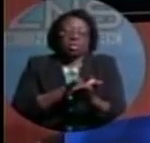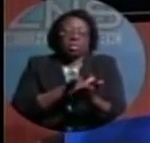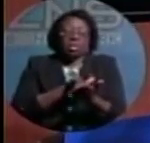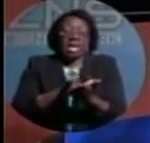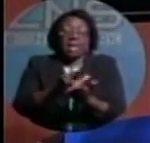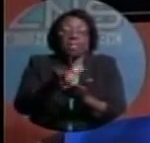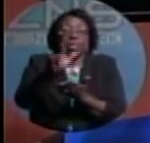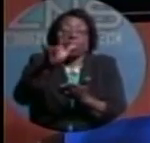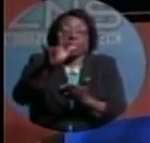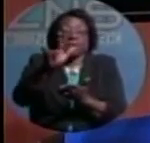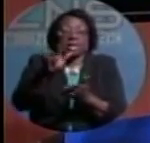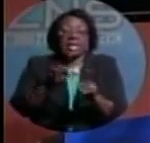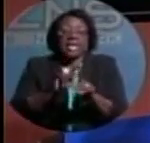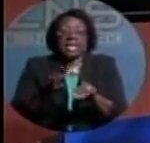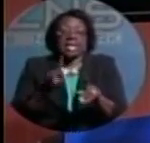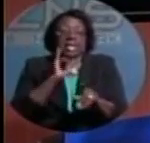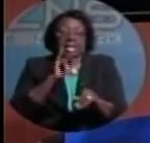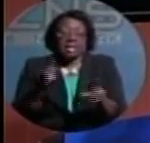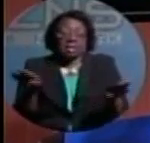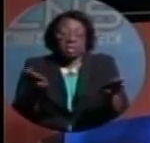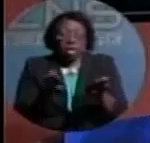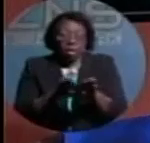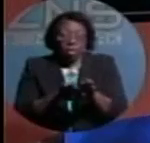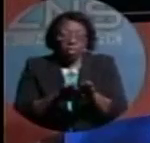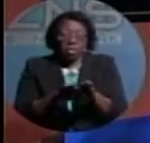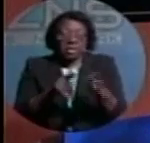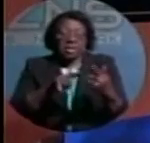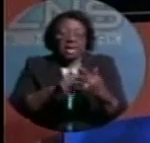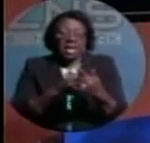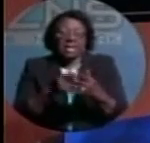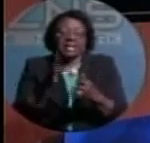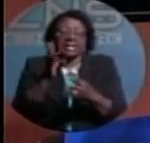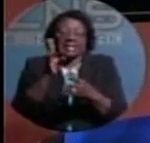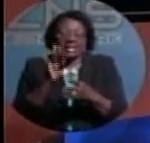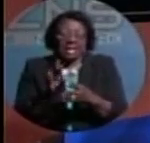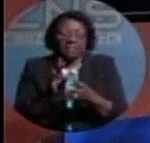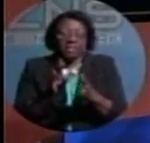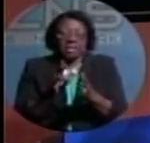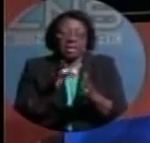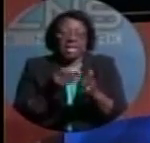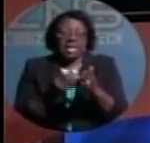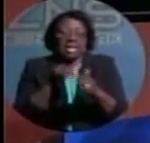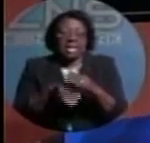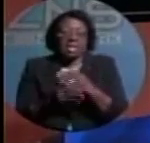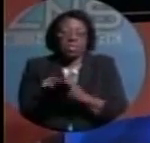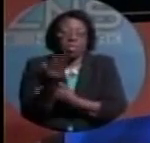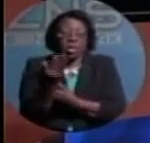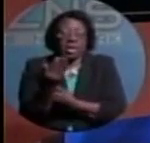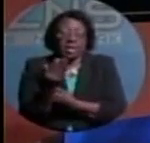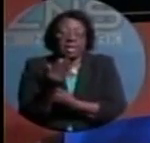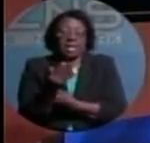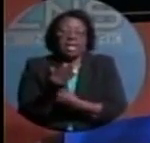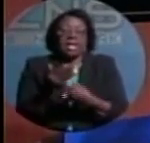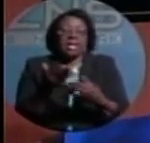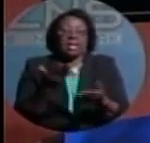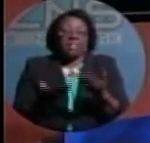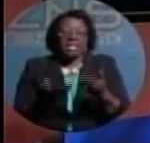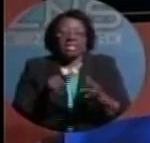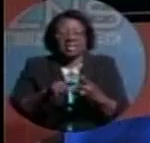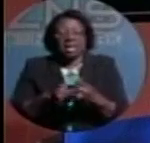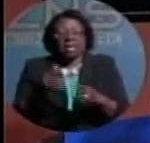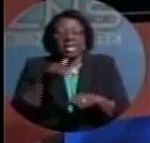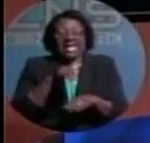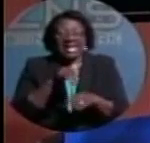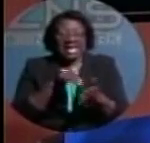Lyndon Pindling International Airport, starting at 7 a.m. tomorrow, with services tentatively scheduled to resume at 3 p.m. Now,